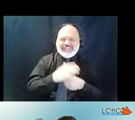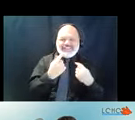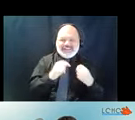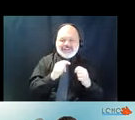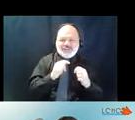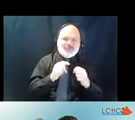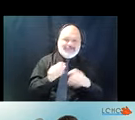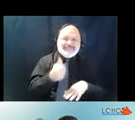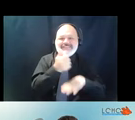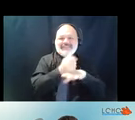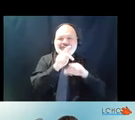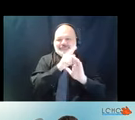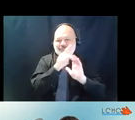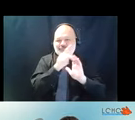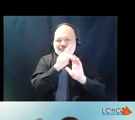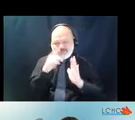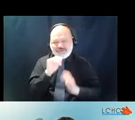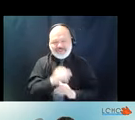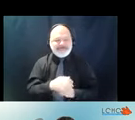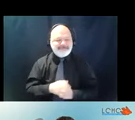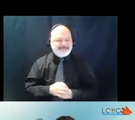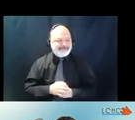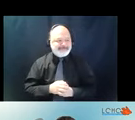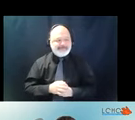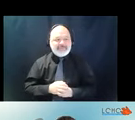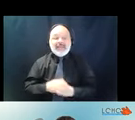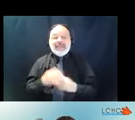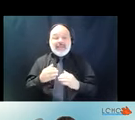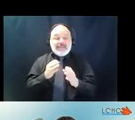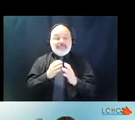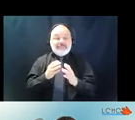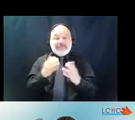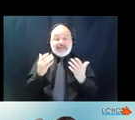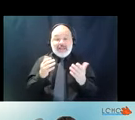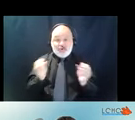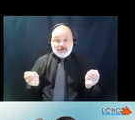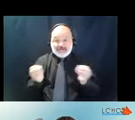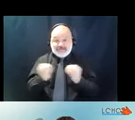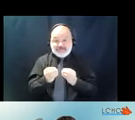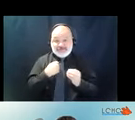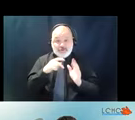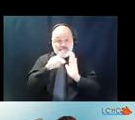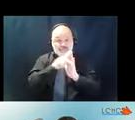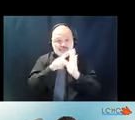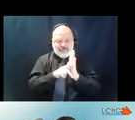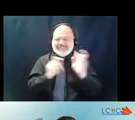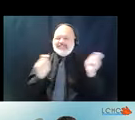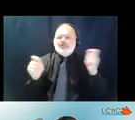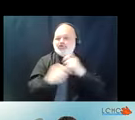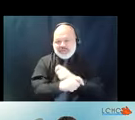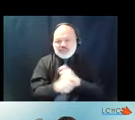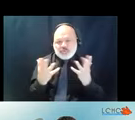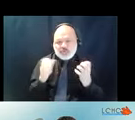health equity. Next slide. Our core of, as an organization is policy change. We bring